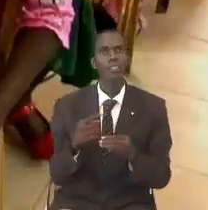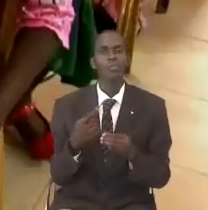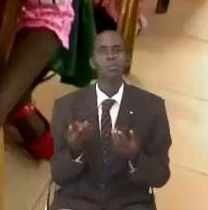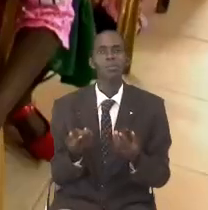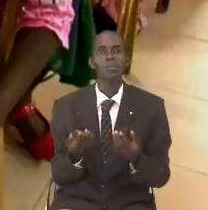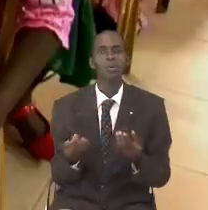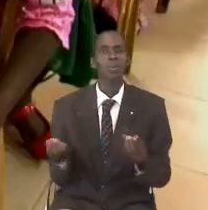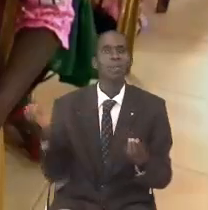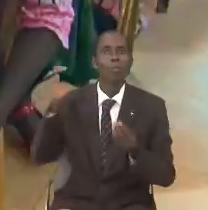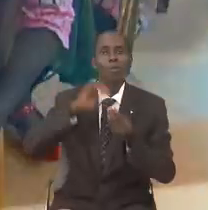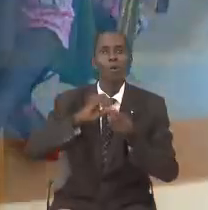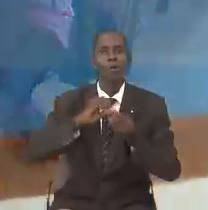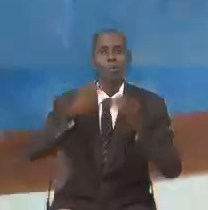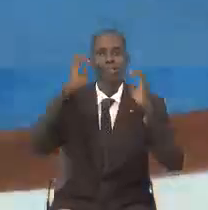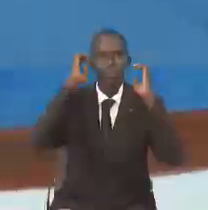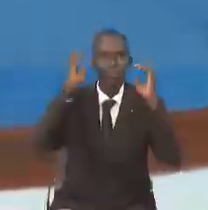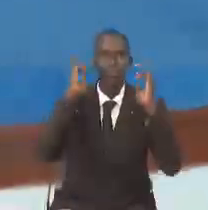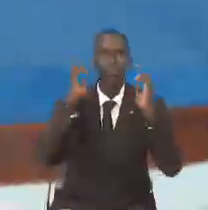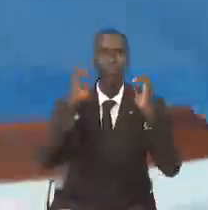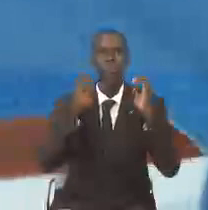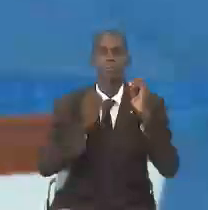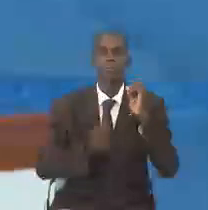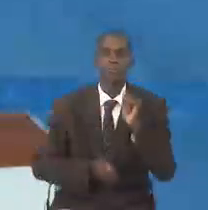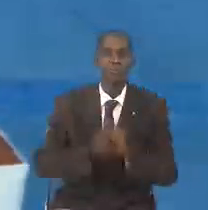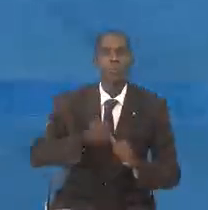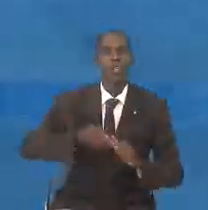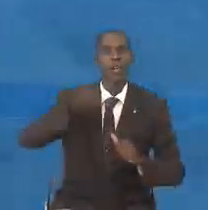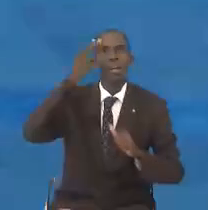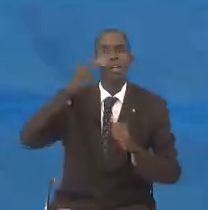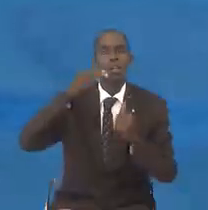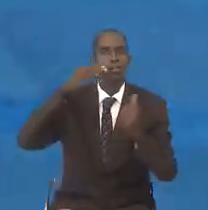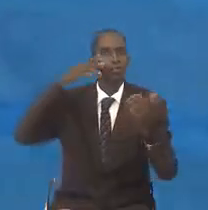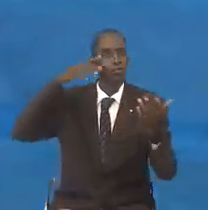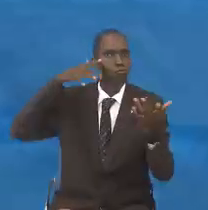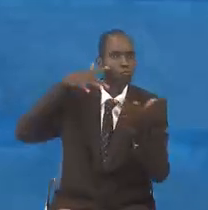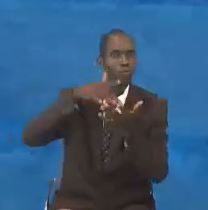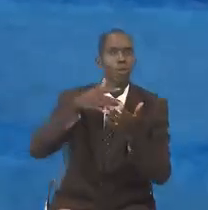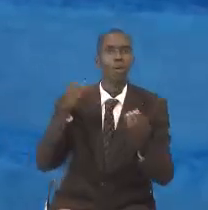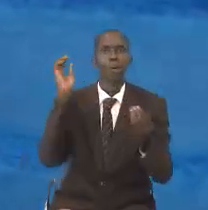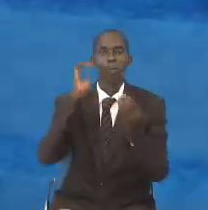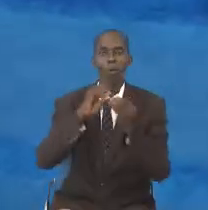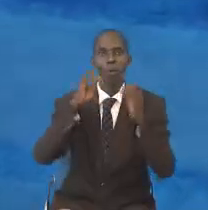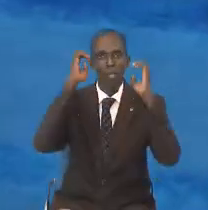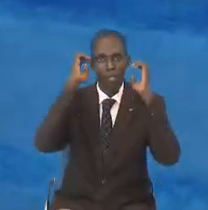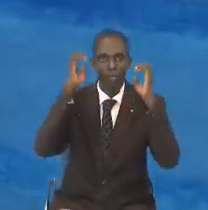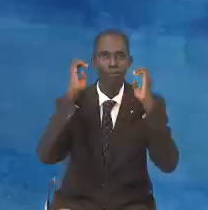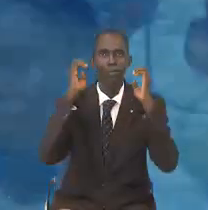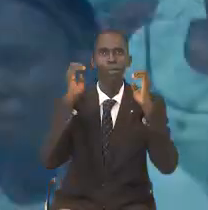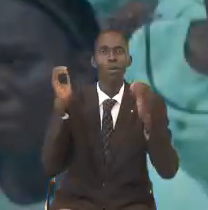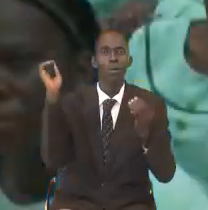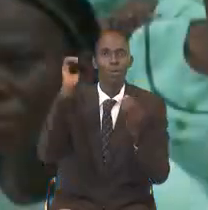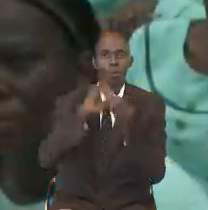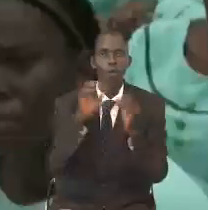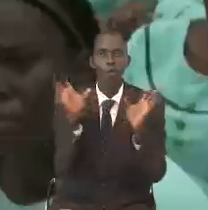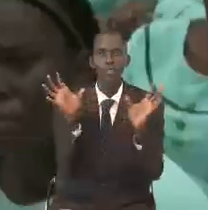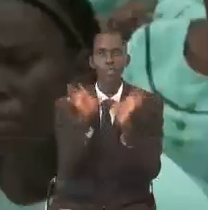extramural studies, higher studies, more education, more certificates.